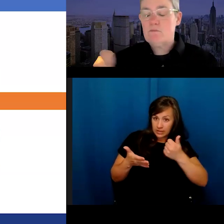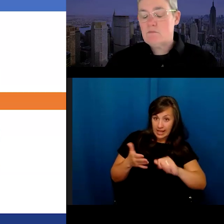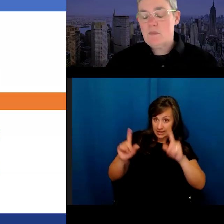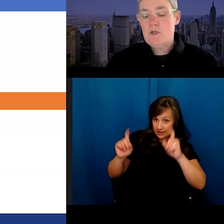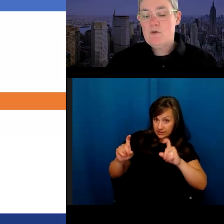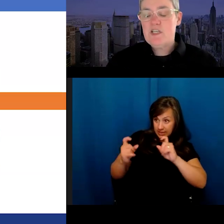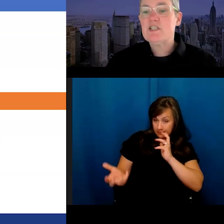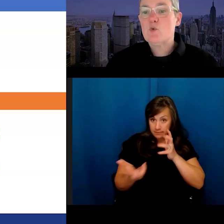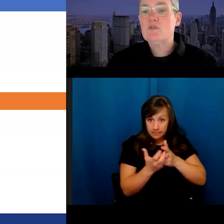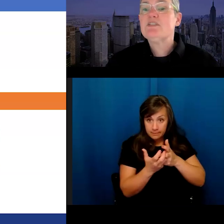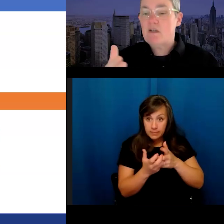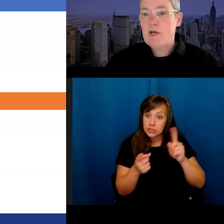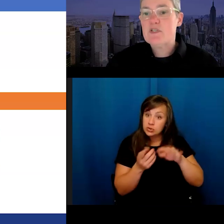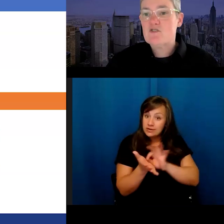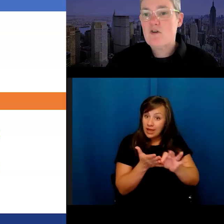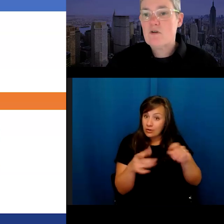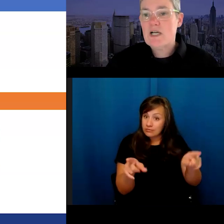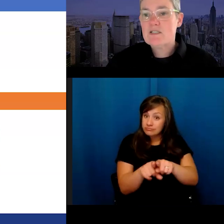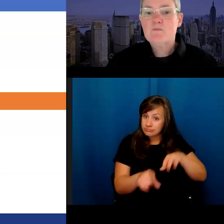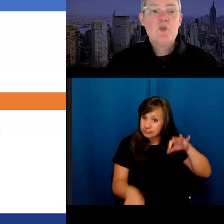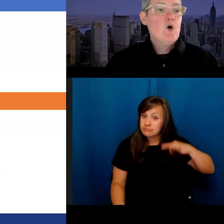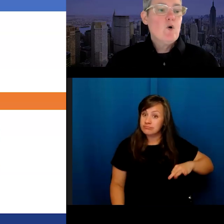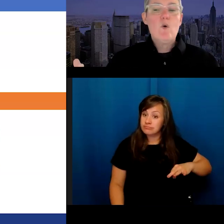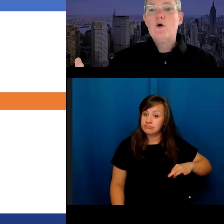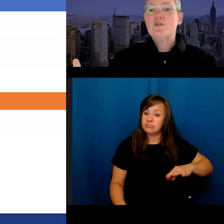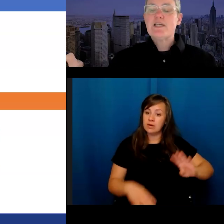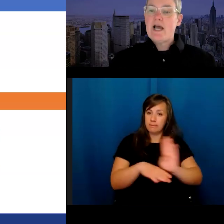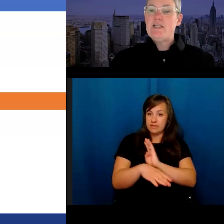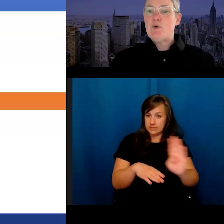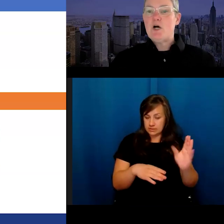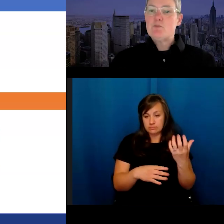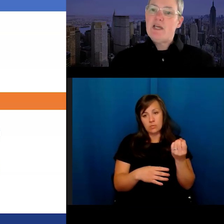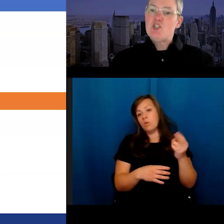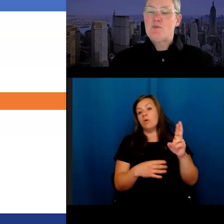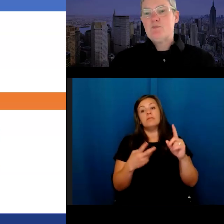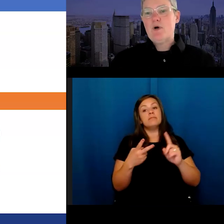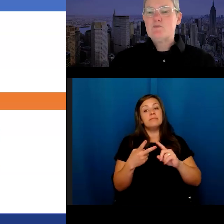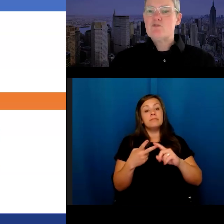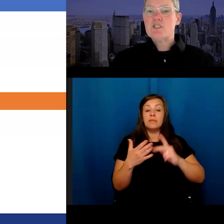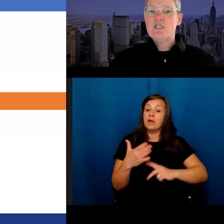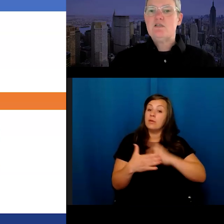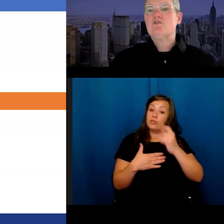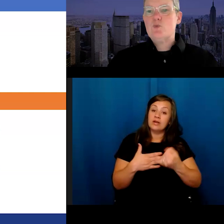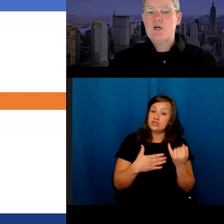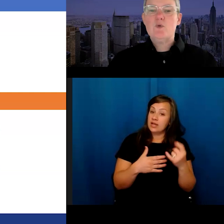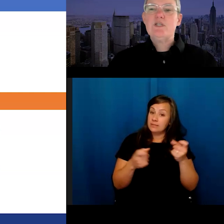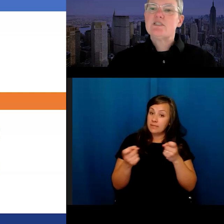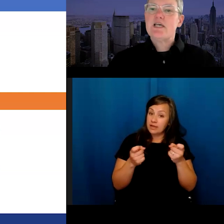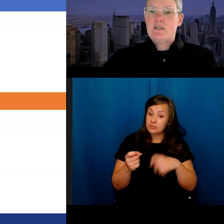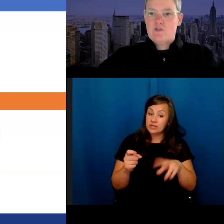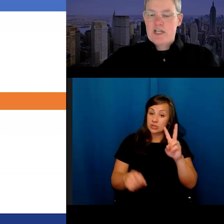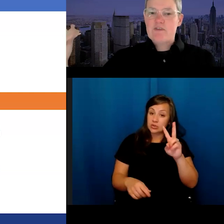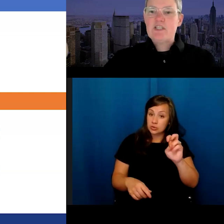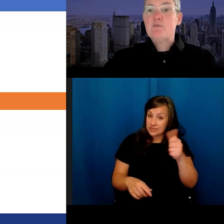that is the equivalent of that business law class. Or you could say, I need project management, Prom 210. So you would go